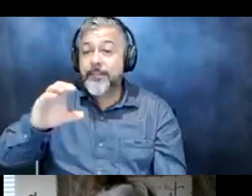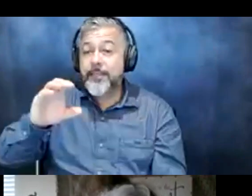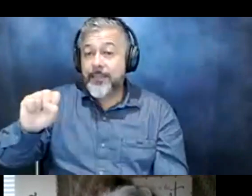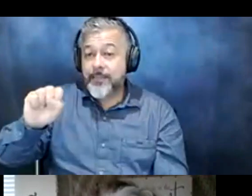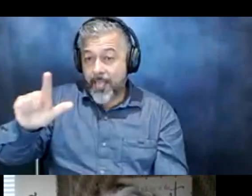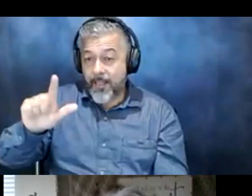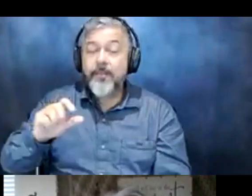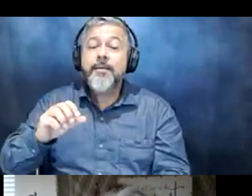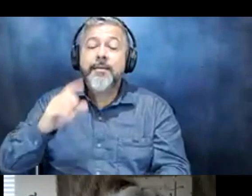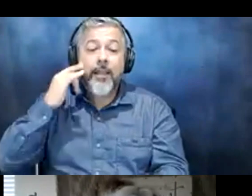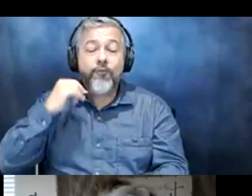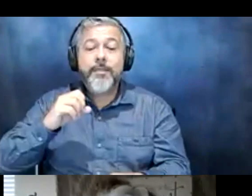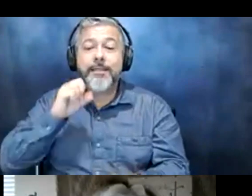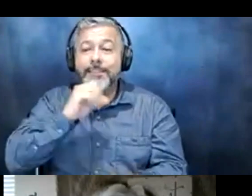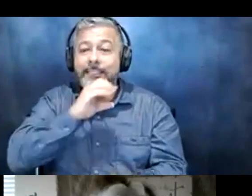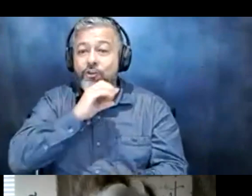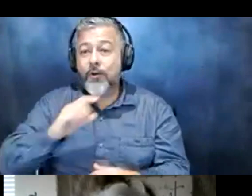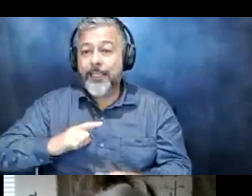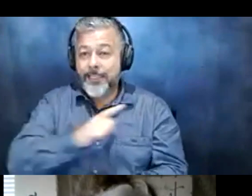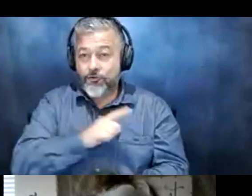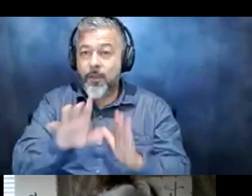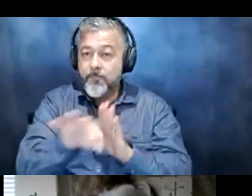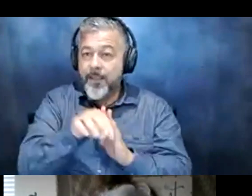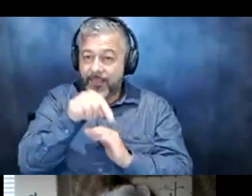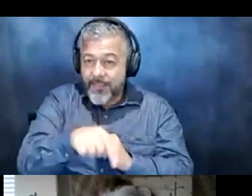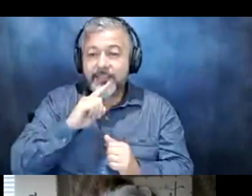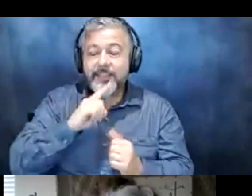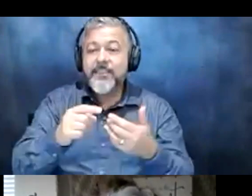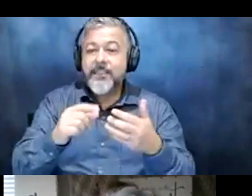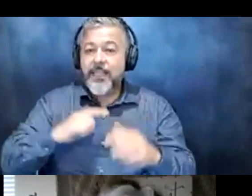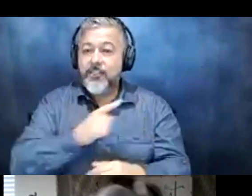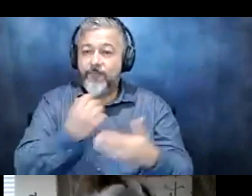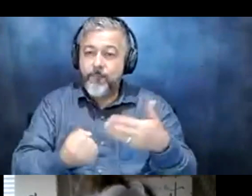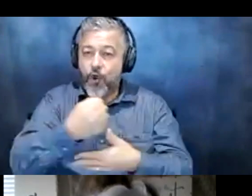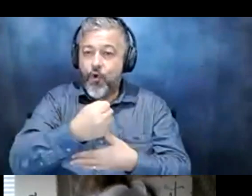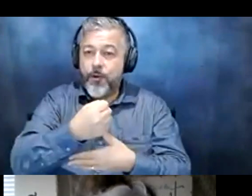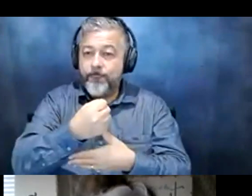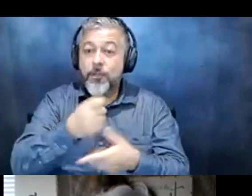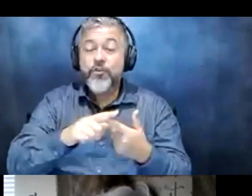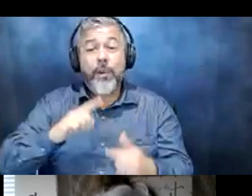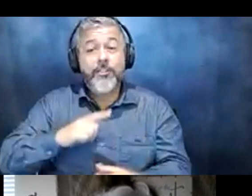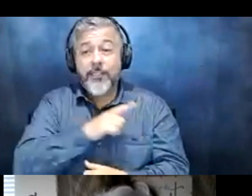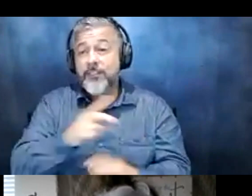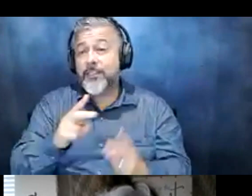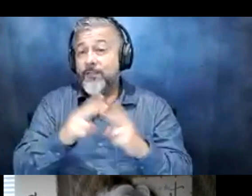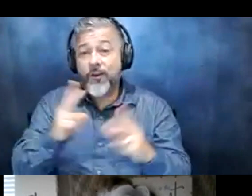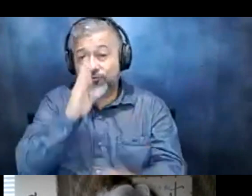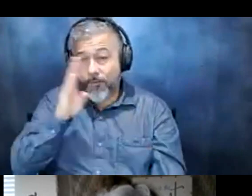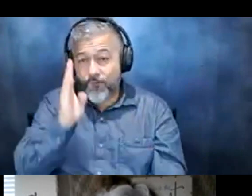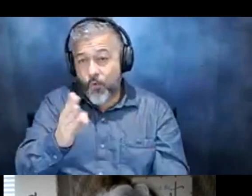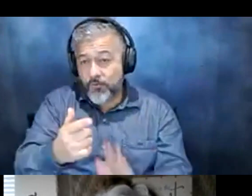Senior Legislature, selected this as a legislative priority. So the legislation is very straightforward.